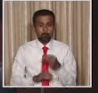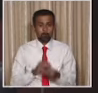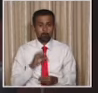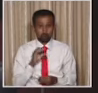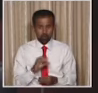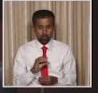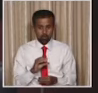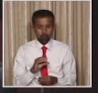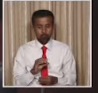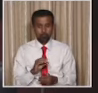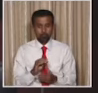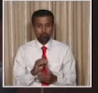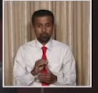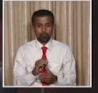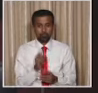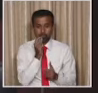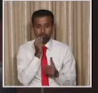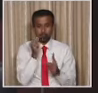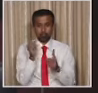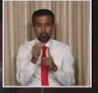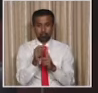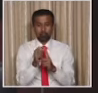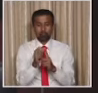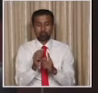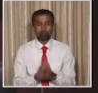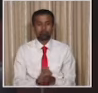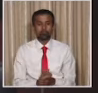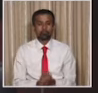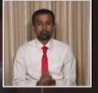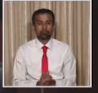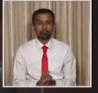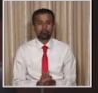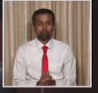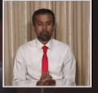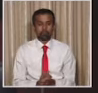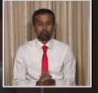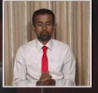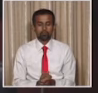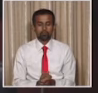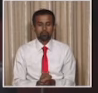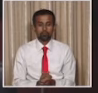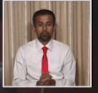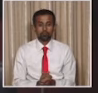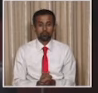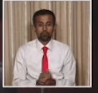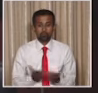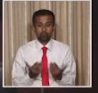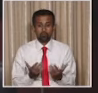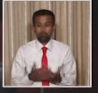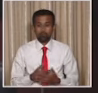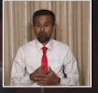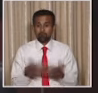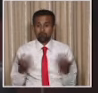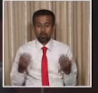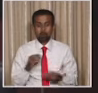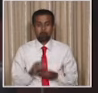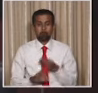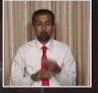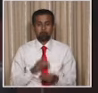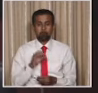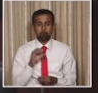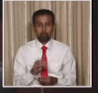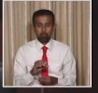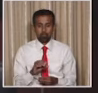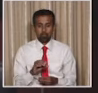been sabotaged. The Sri Lanka Insurance Corporation has signed a 30-year agreement with Asha Minerals on